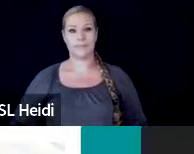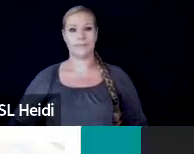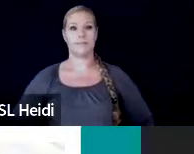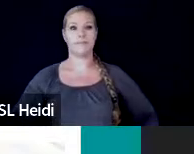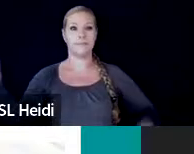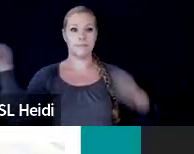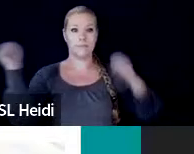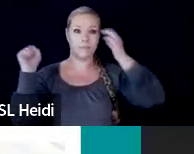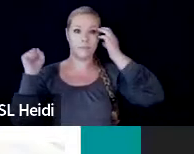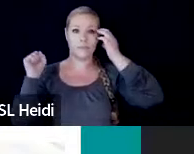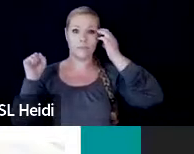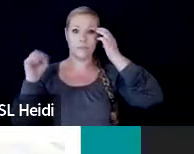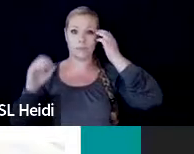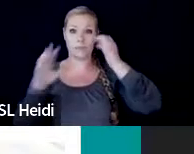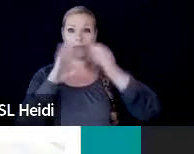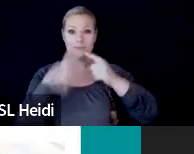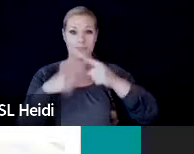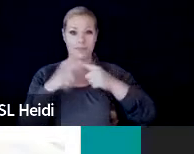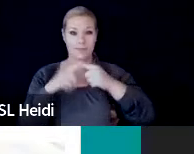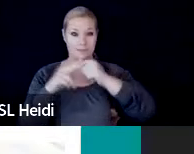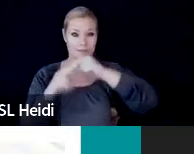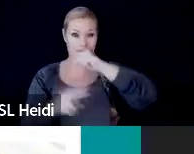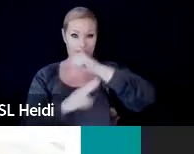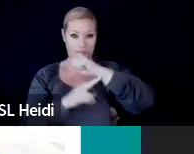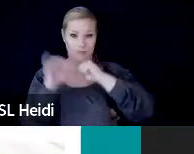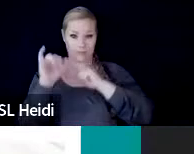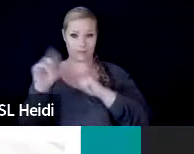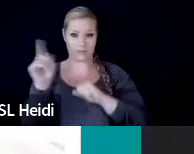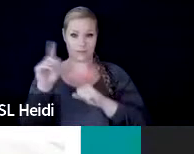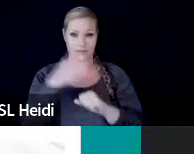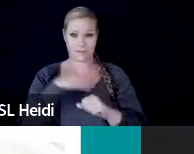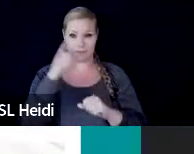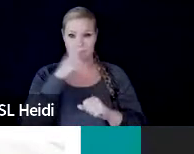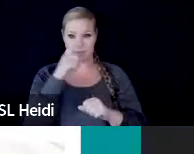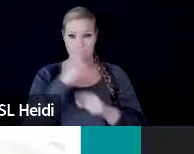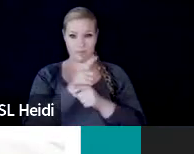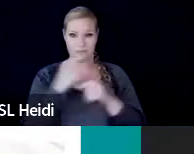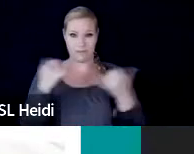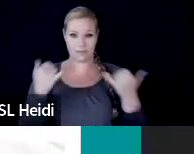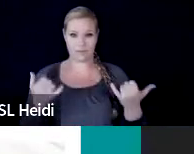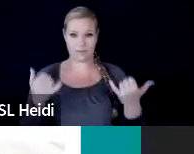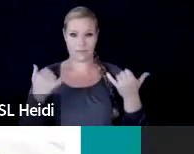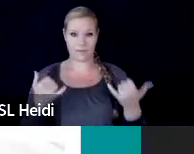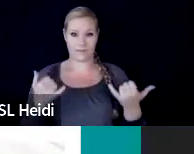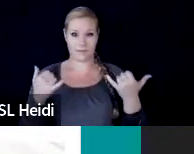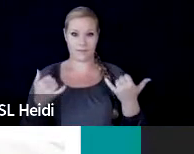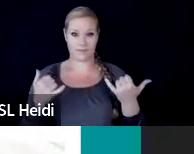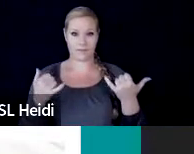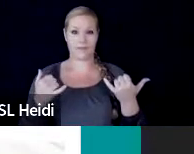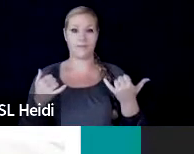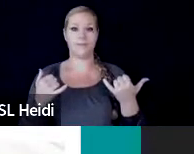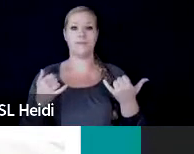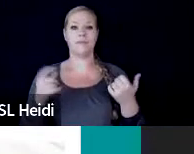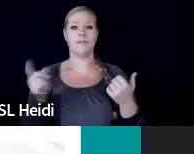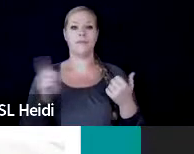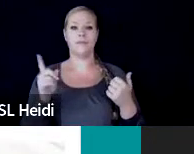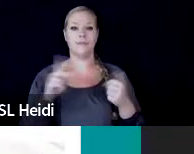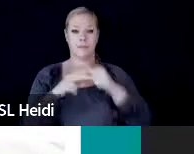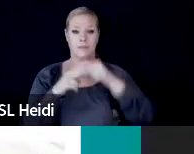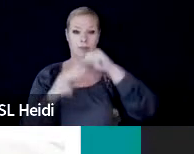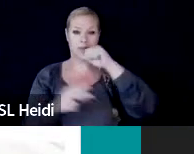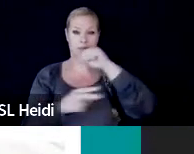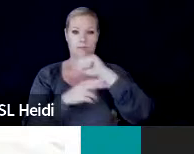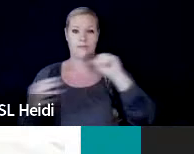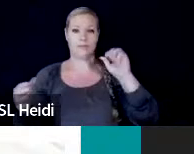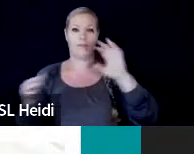So we were just talking about the arterial bridge. I'll start there. That's where my cursor is now, as the arterial bridge